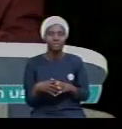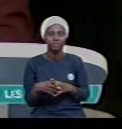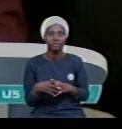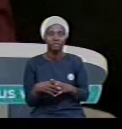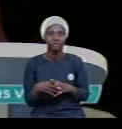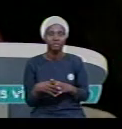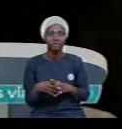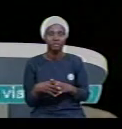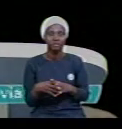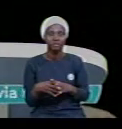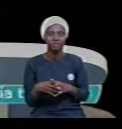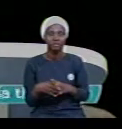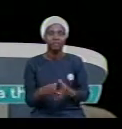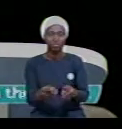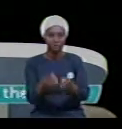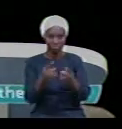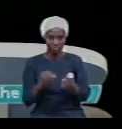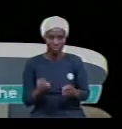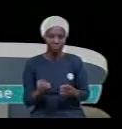Keep coming.